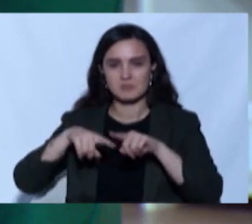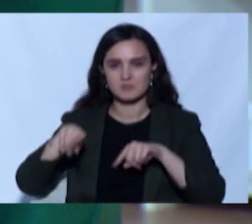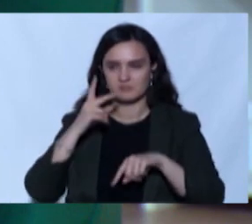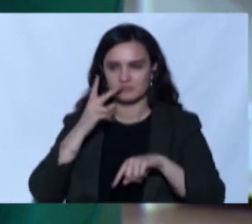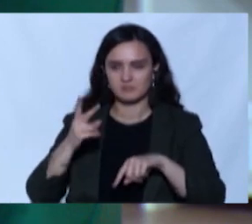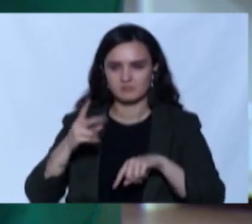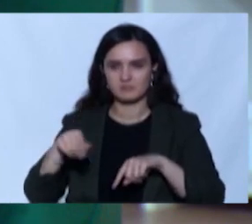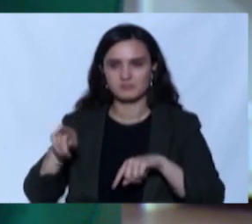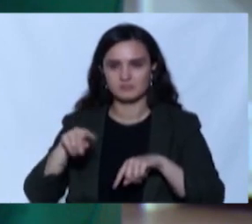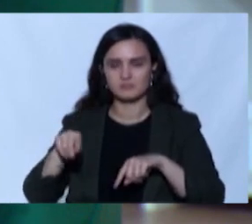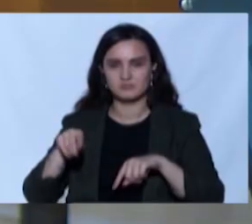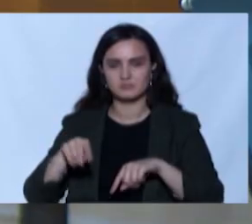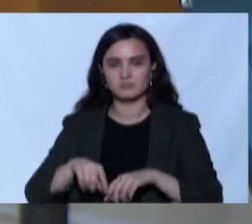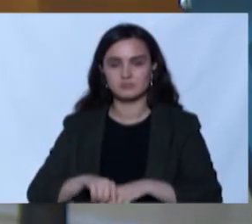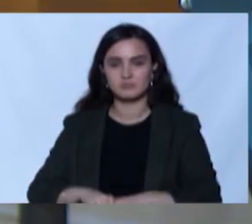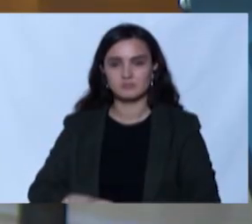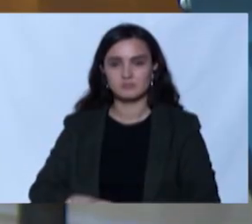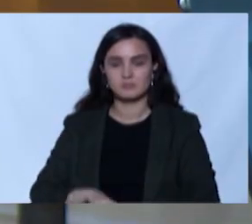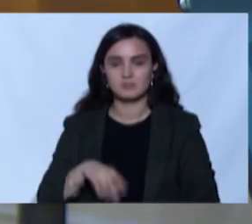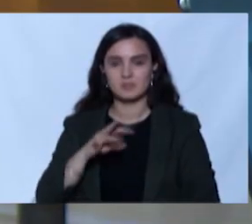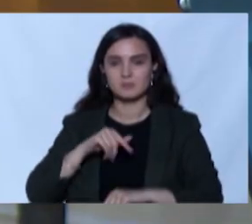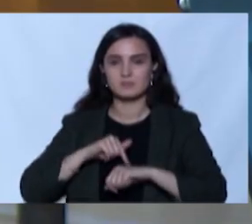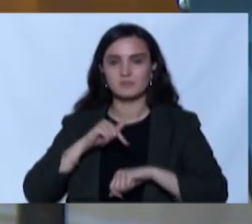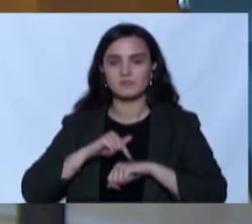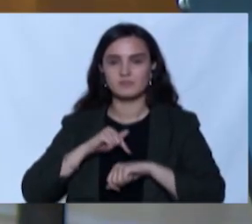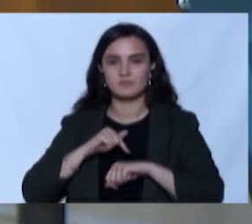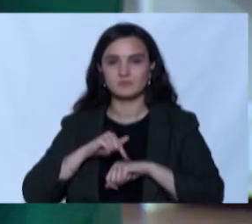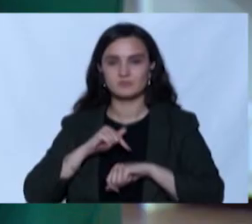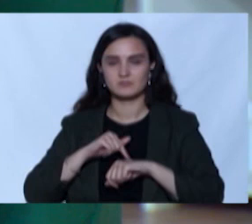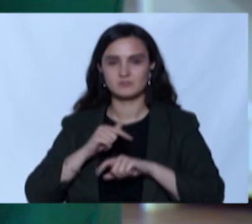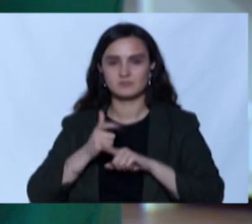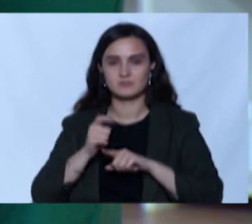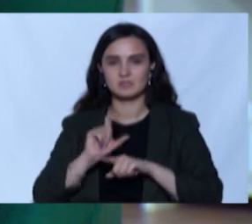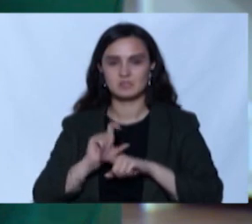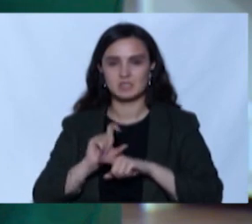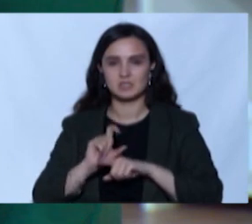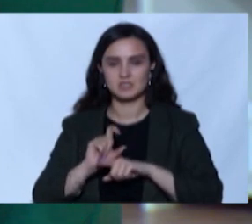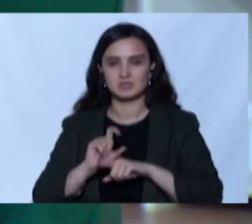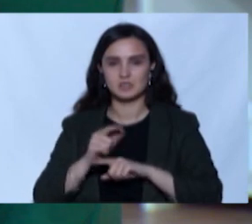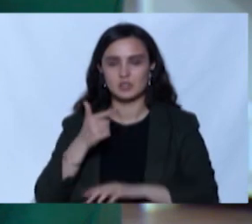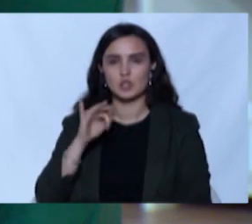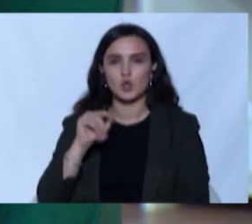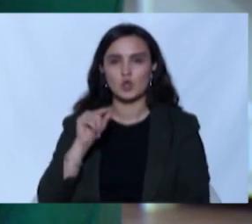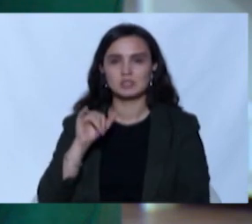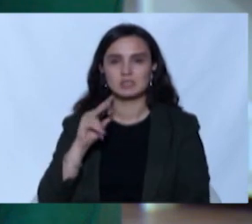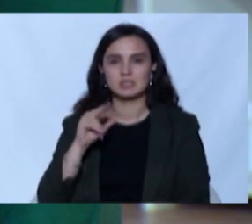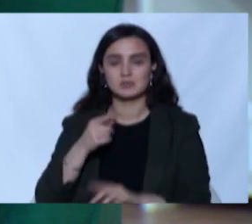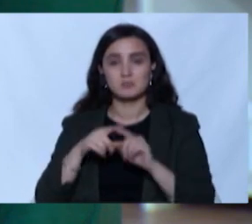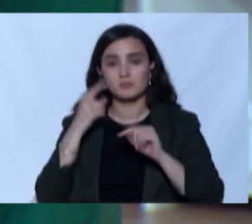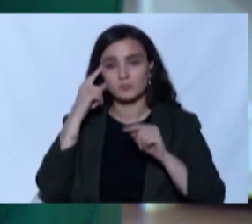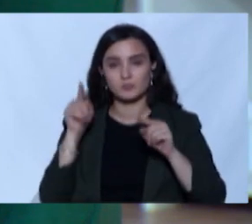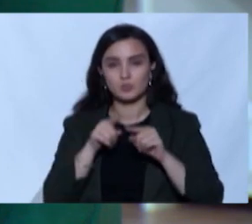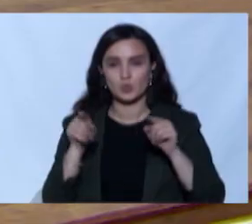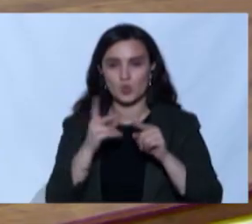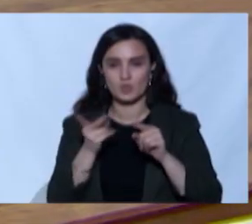make us feel incredibly terrified. And that feeling of entrapment, which is so characteristic of the Gothic genre. So I think it's a combination